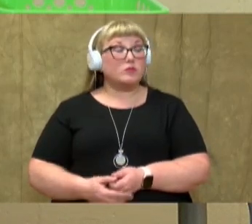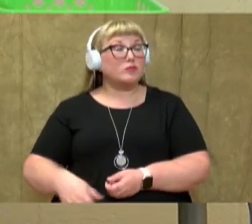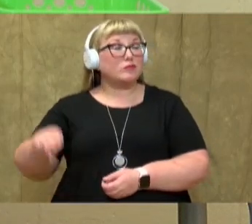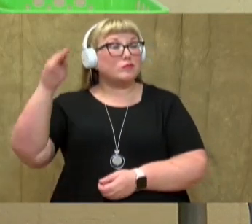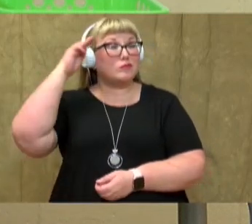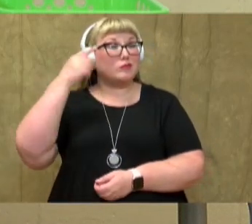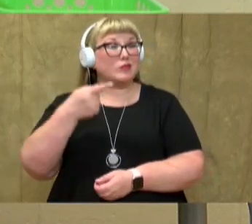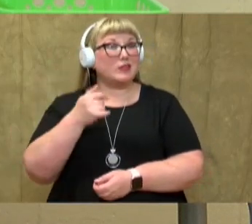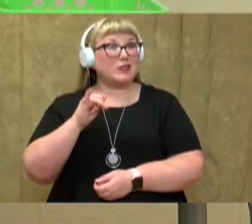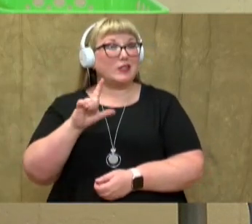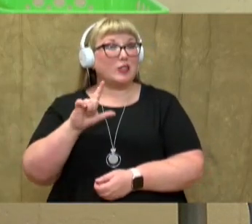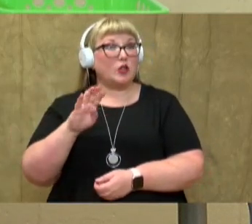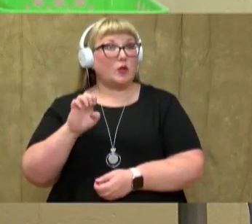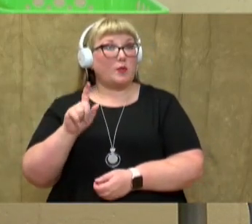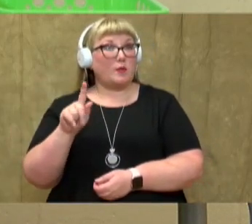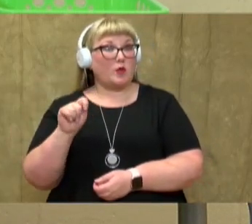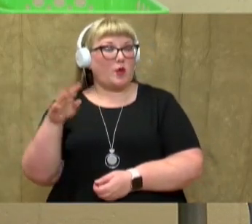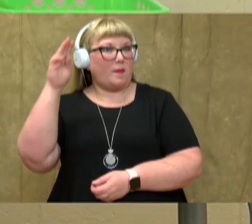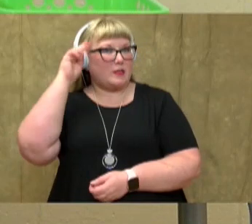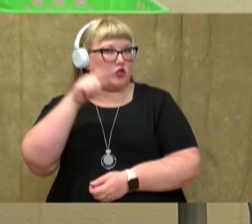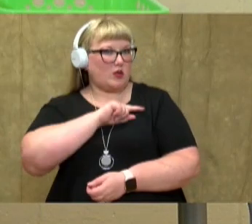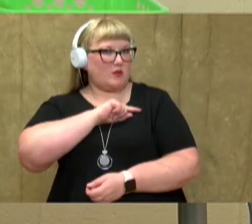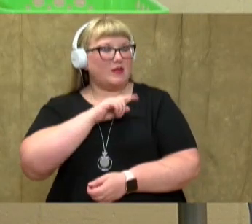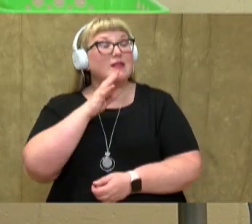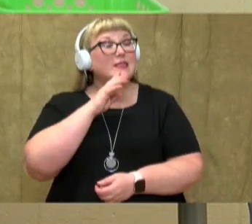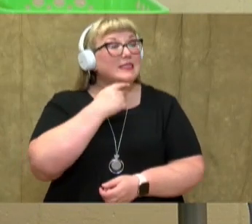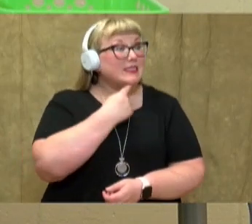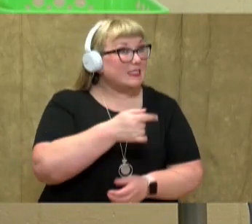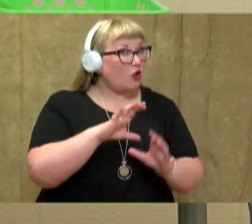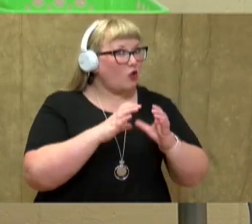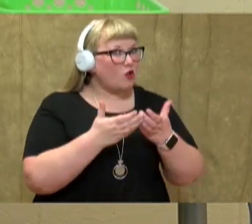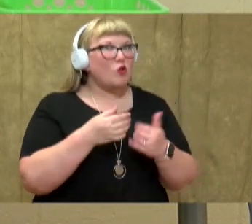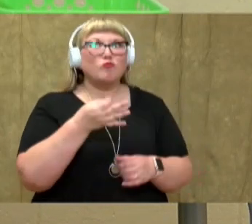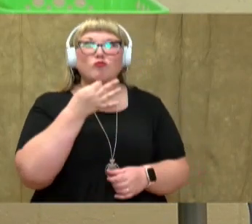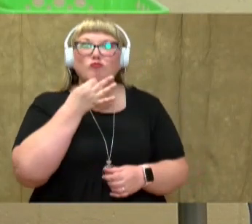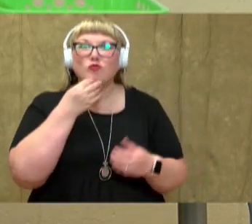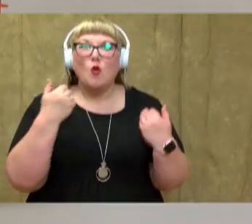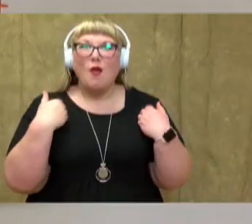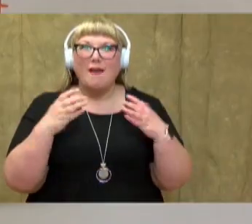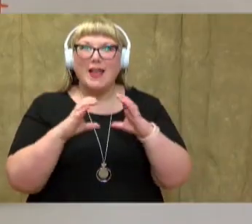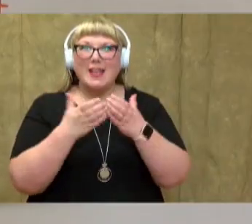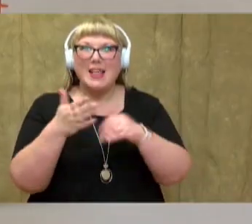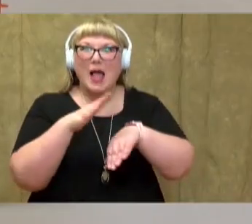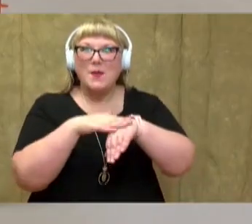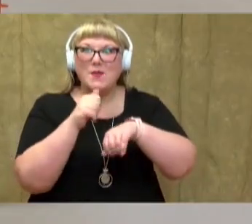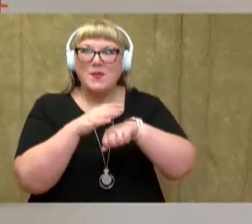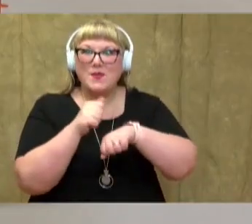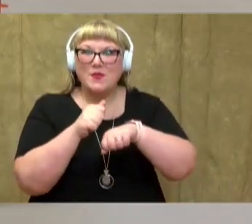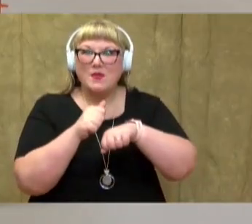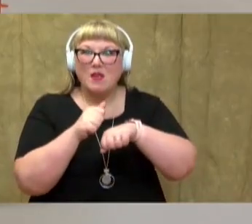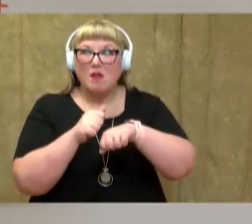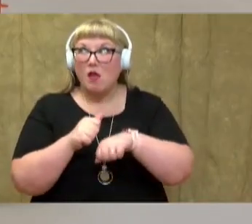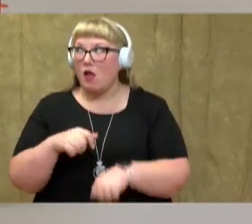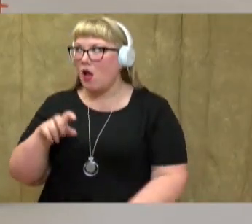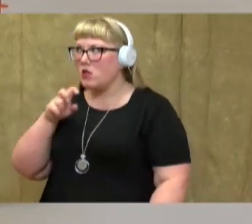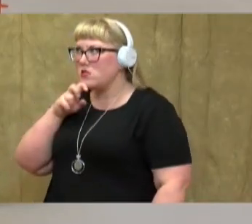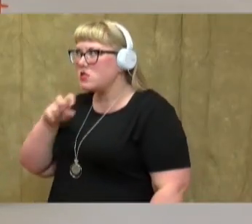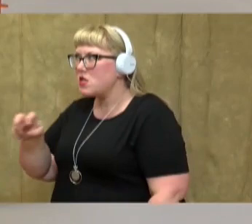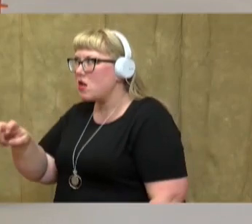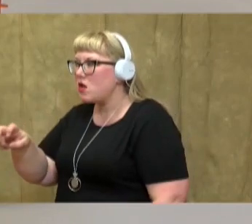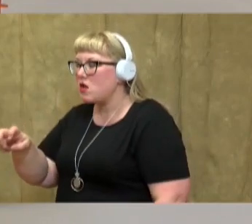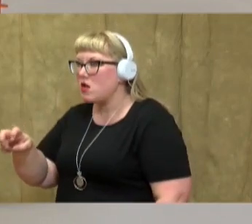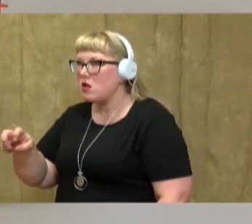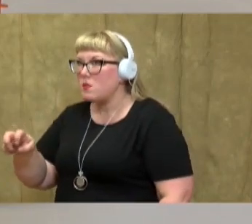Mr. Gilbert tells our class that soon we'll have a pet. A garter snake?